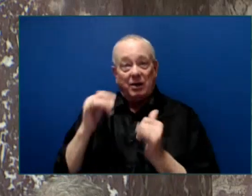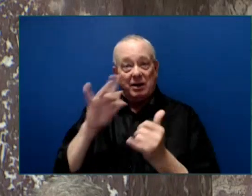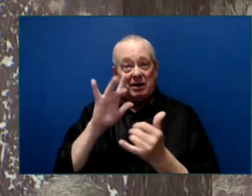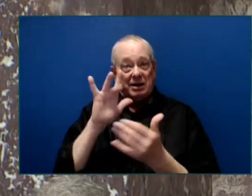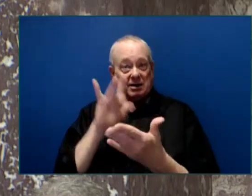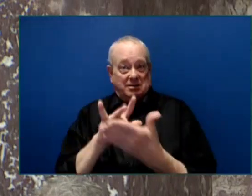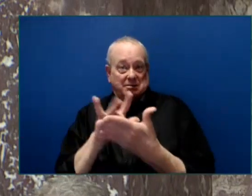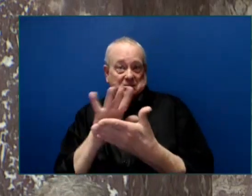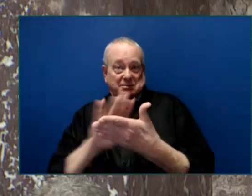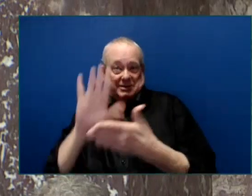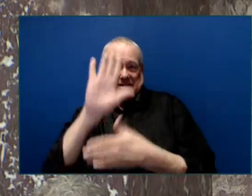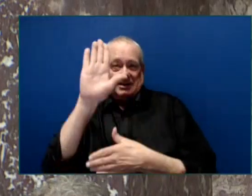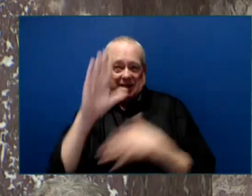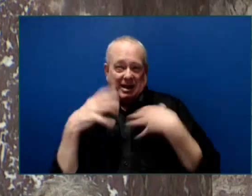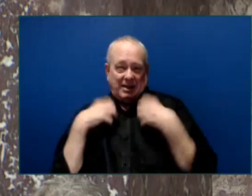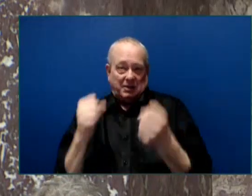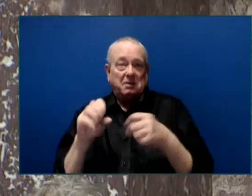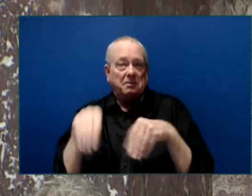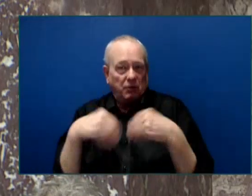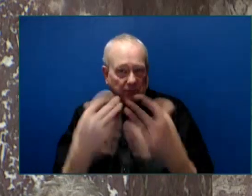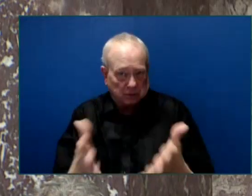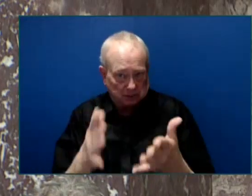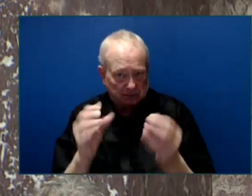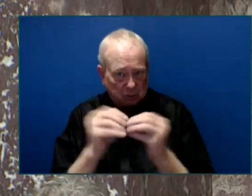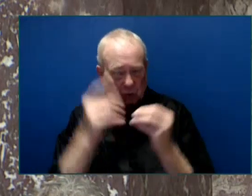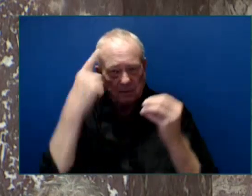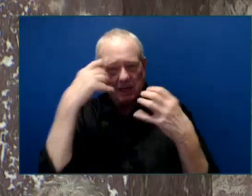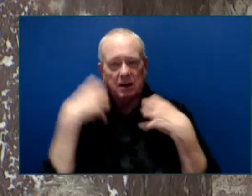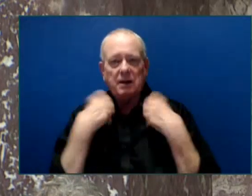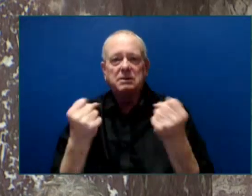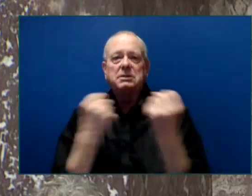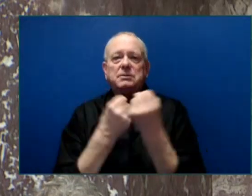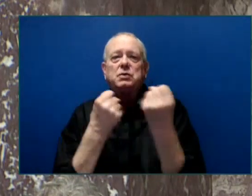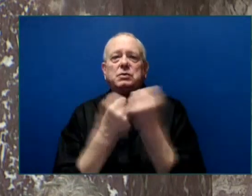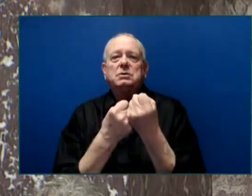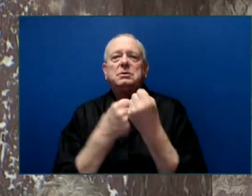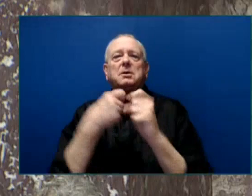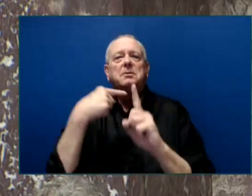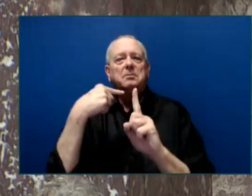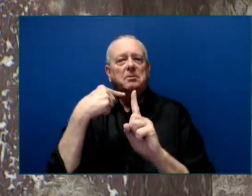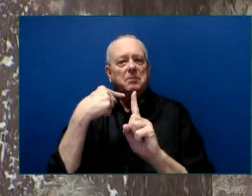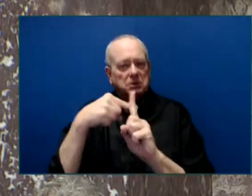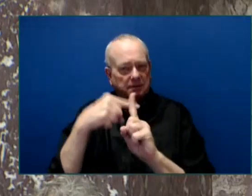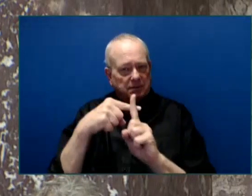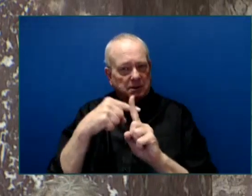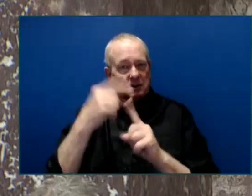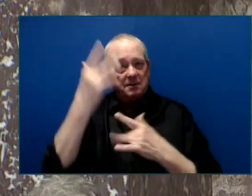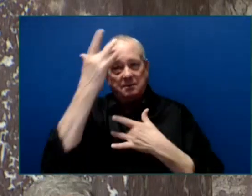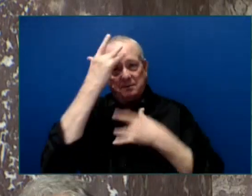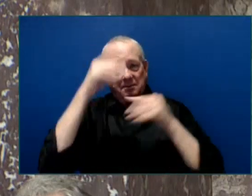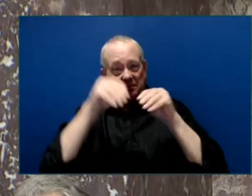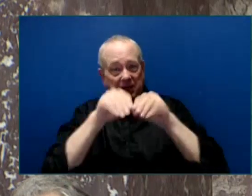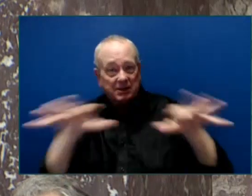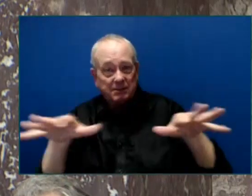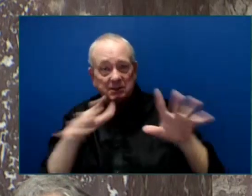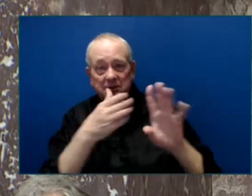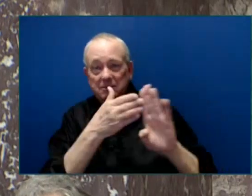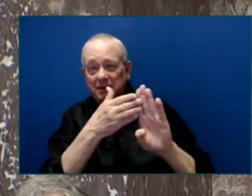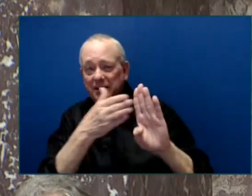positive step, and we're going to continue to do a lot more because we know coming out of the pandemic, the need has grown, Honourable Speaker. But the member,